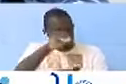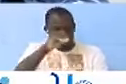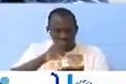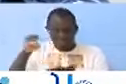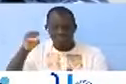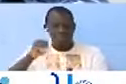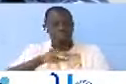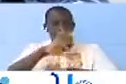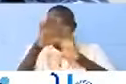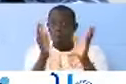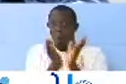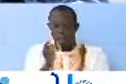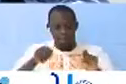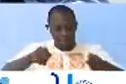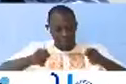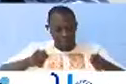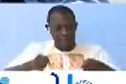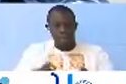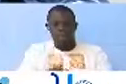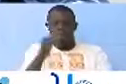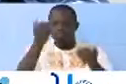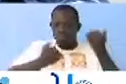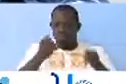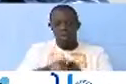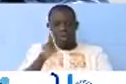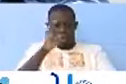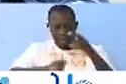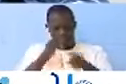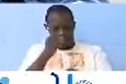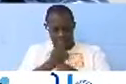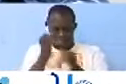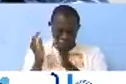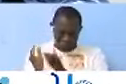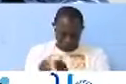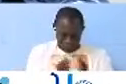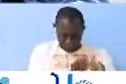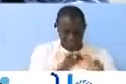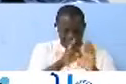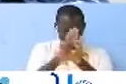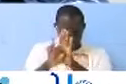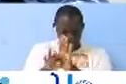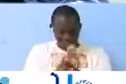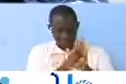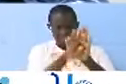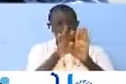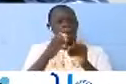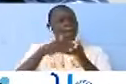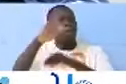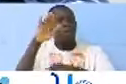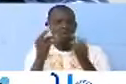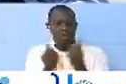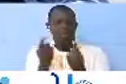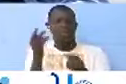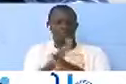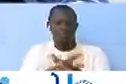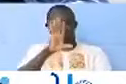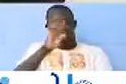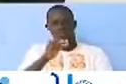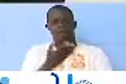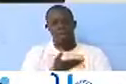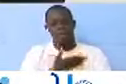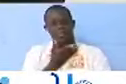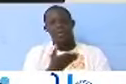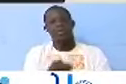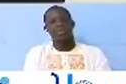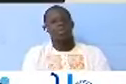completely dismantle a whole engine and again rearrange it. I do a lot of things there. But it's all within that area